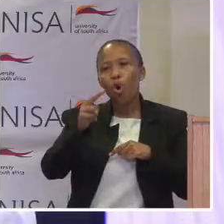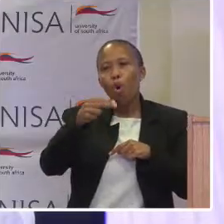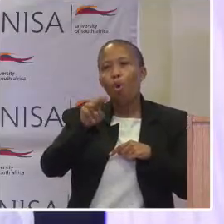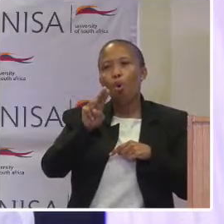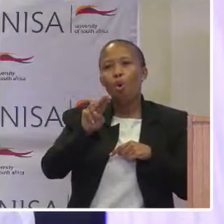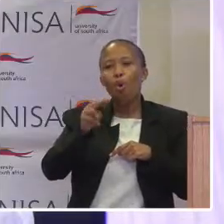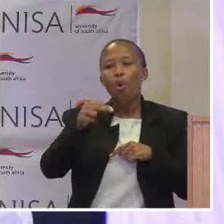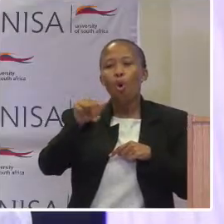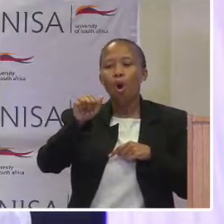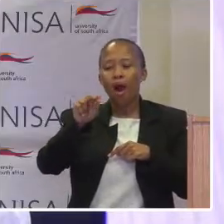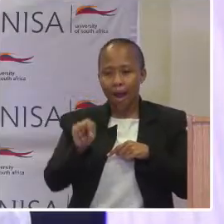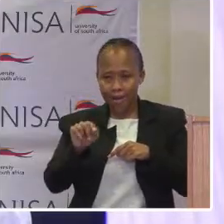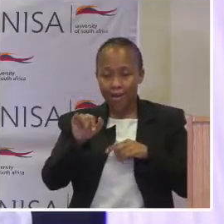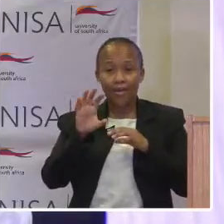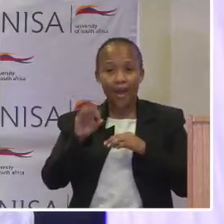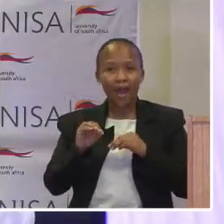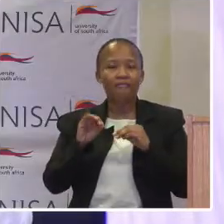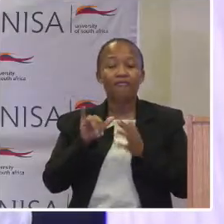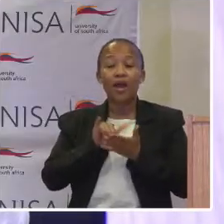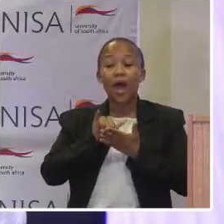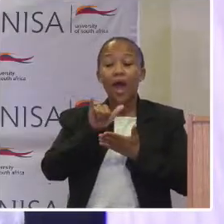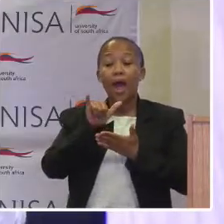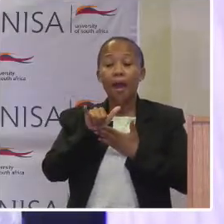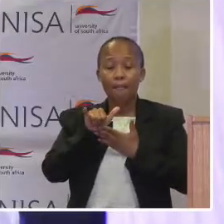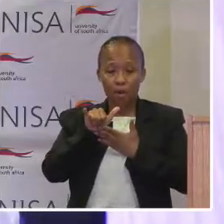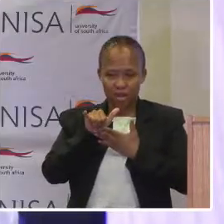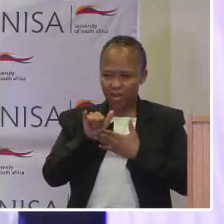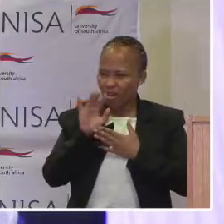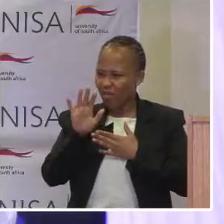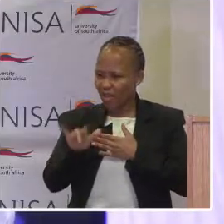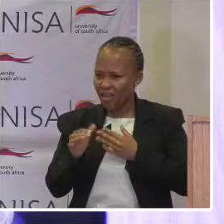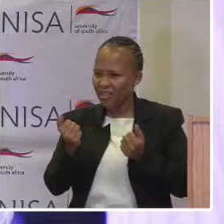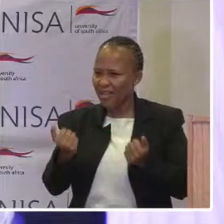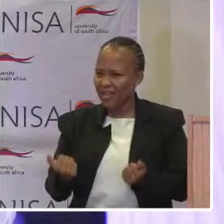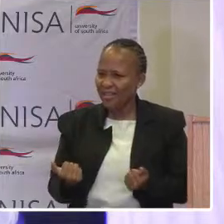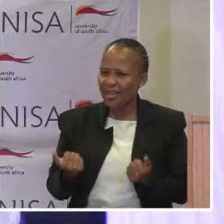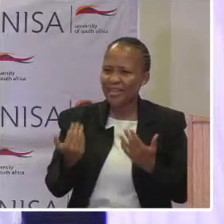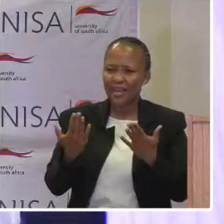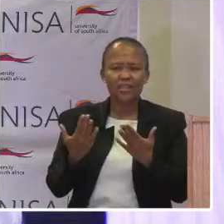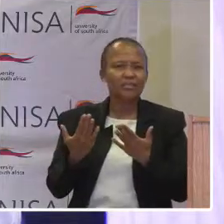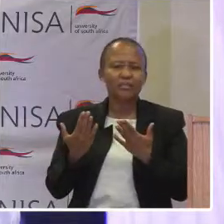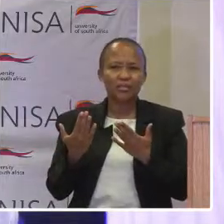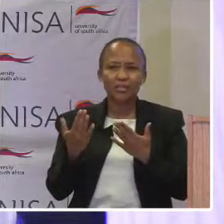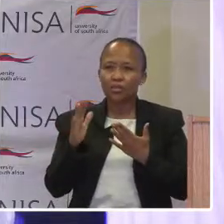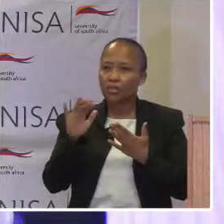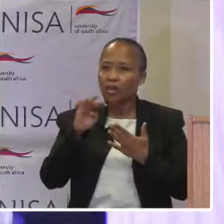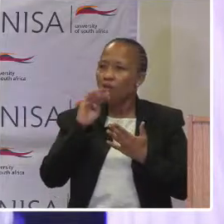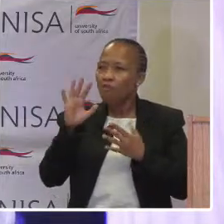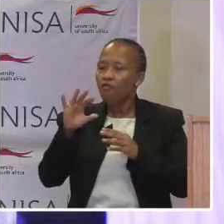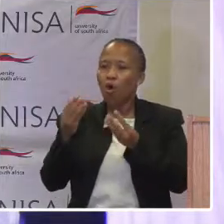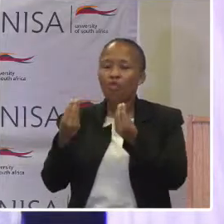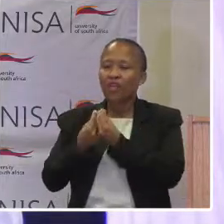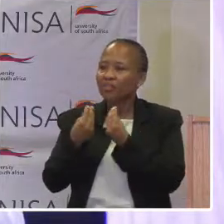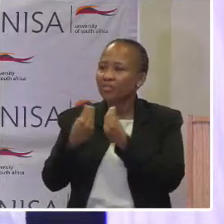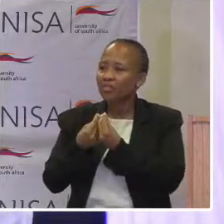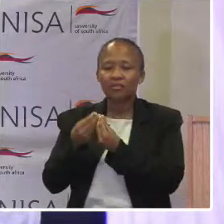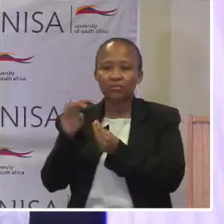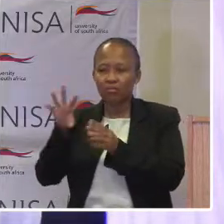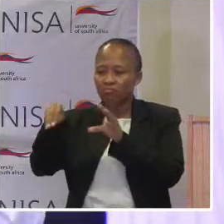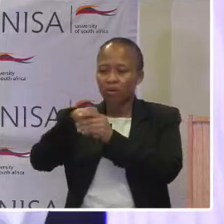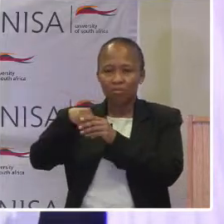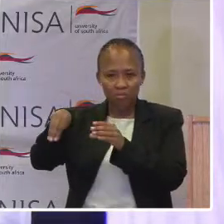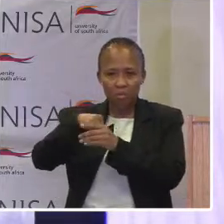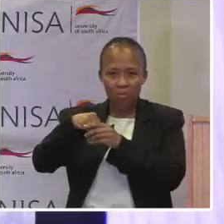is dedicated only to cargo. No humans, no transportation of civil things, it